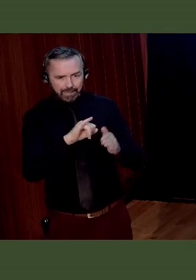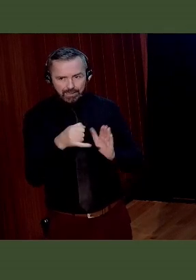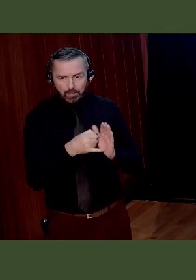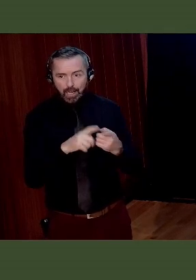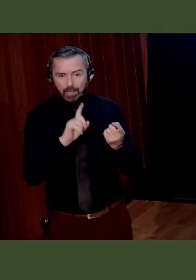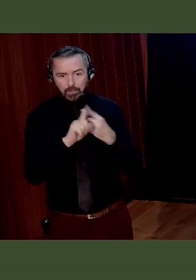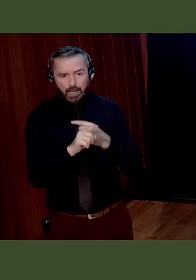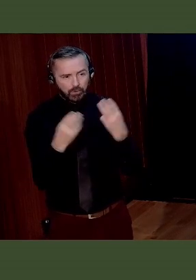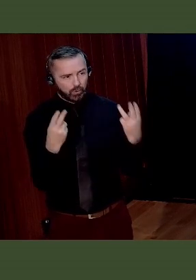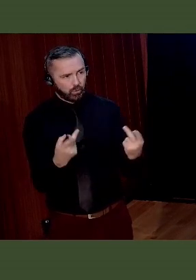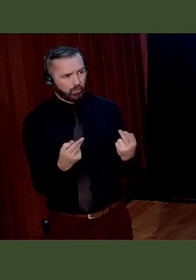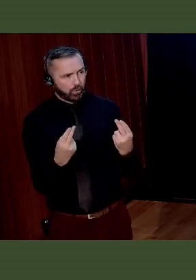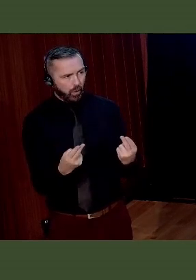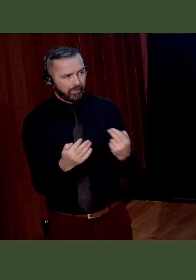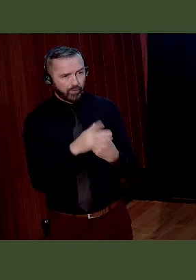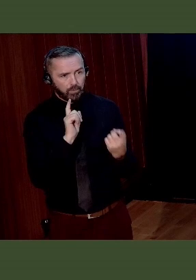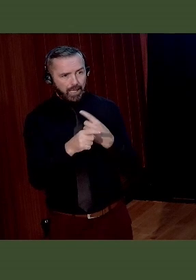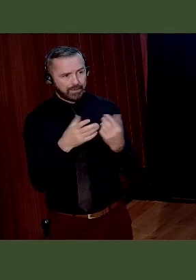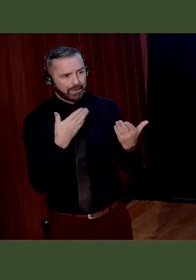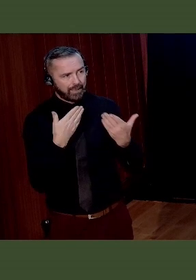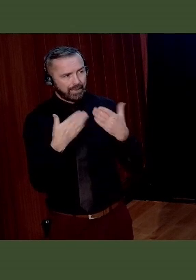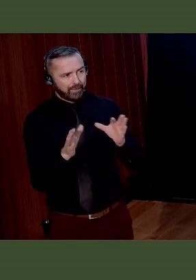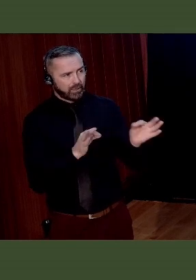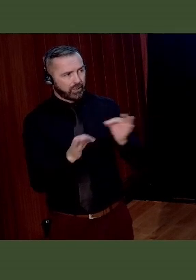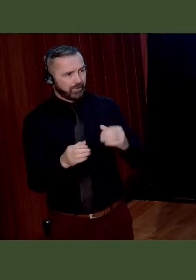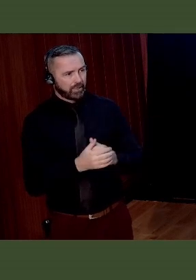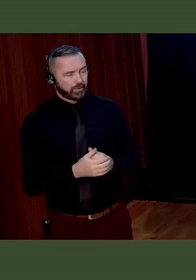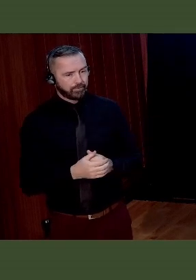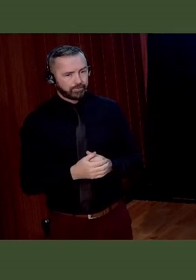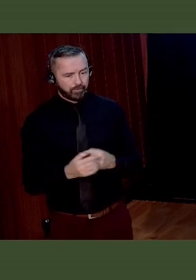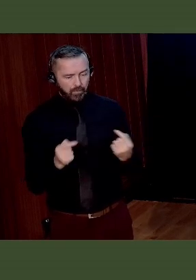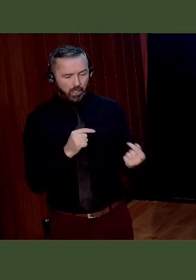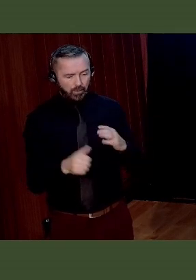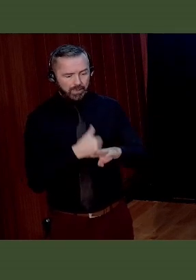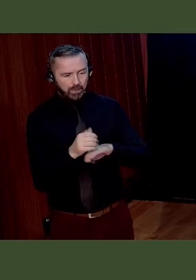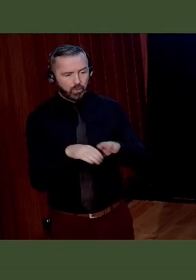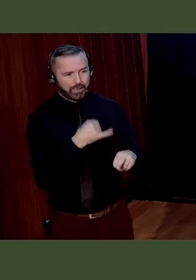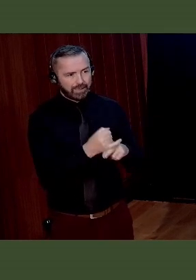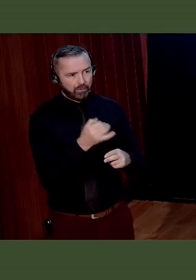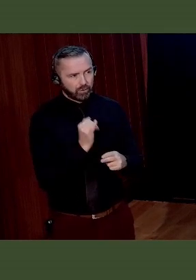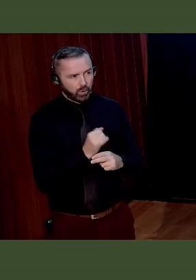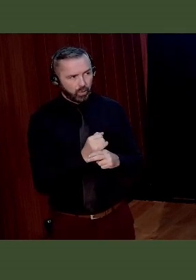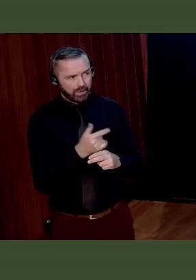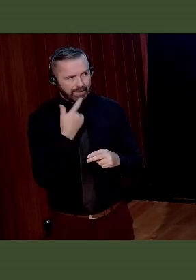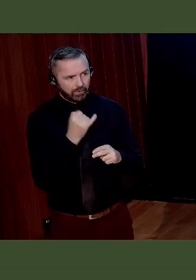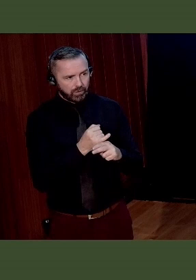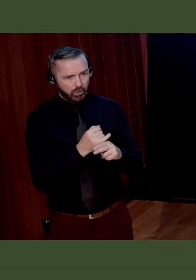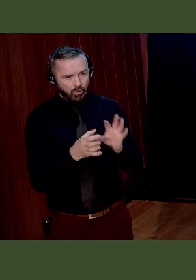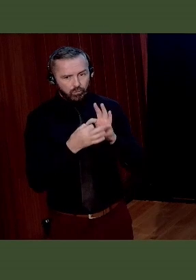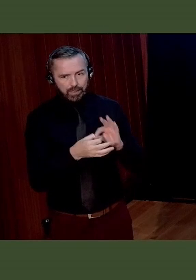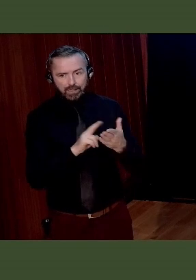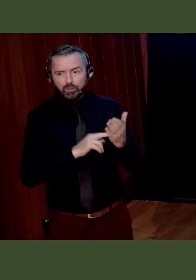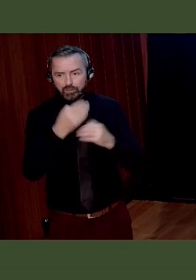pass grade in Irish was required to pass the leaving certificate. A competition was set up between the secondary schools in relation to the